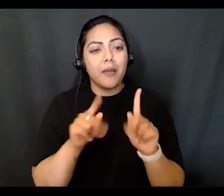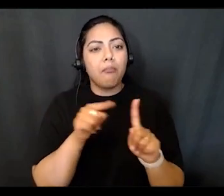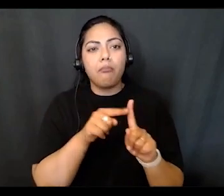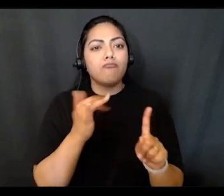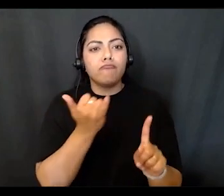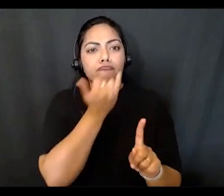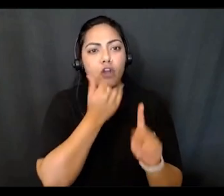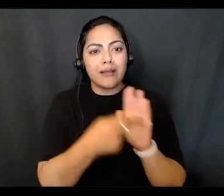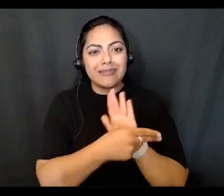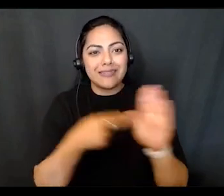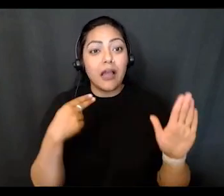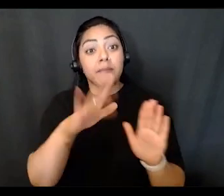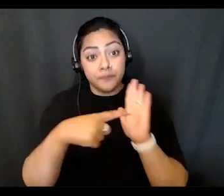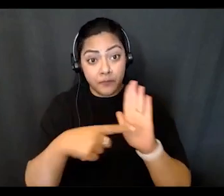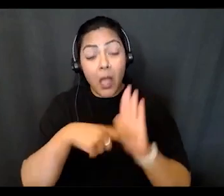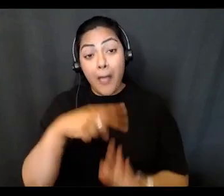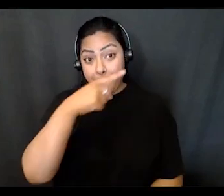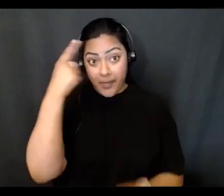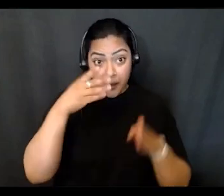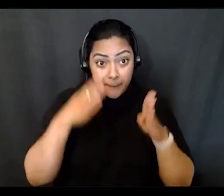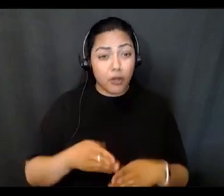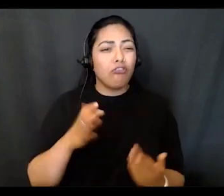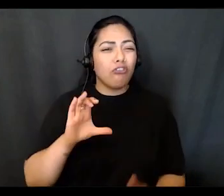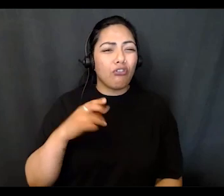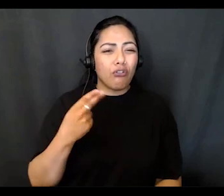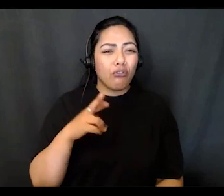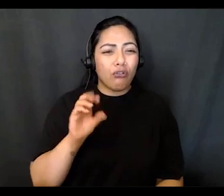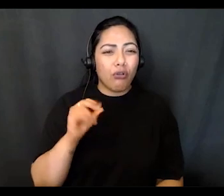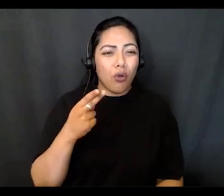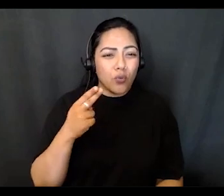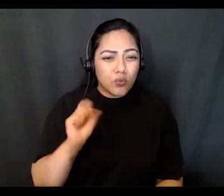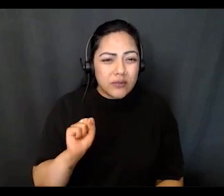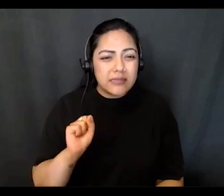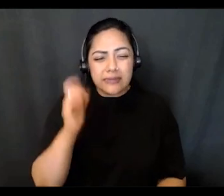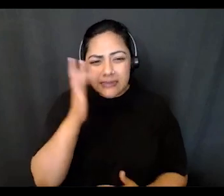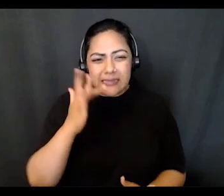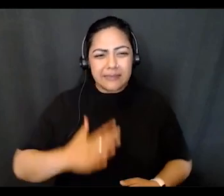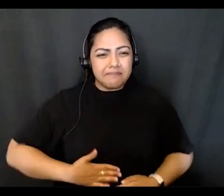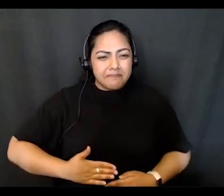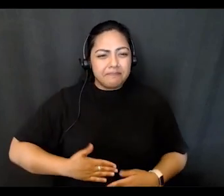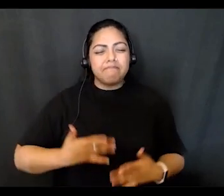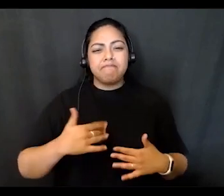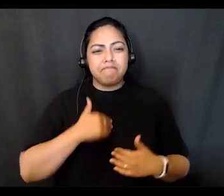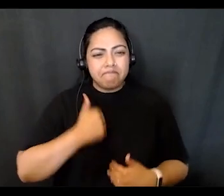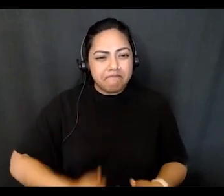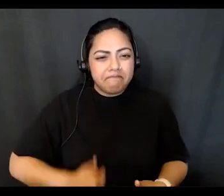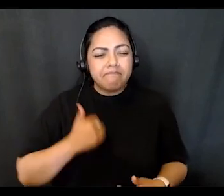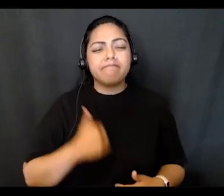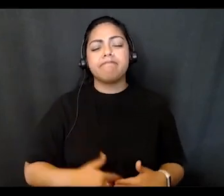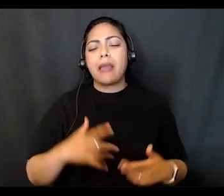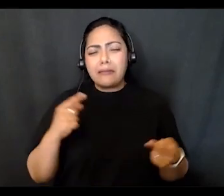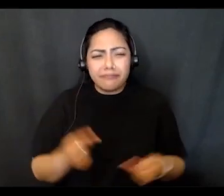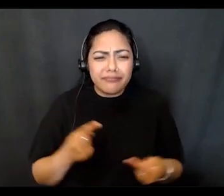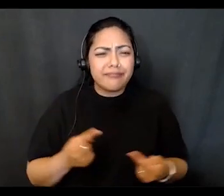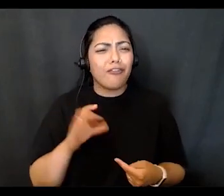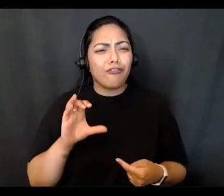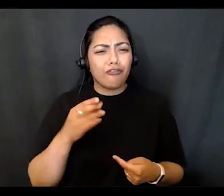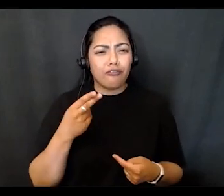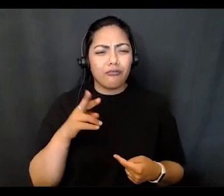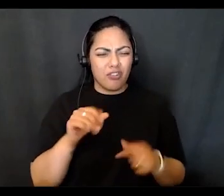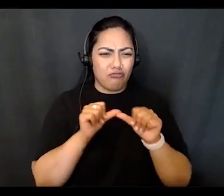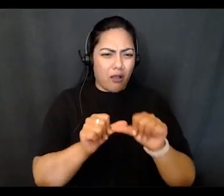be a Black person that has Crohn's disease, by the way, or has some kind of chronic disease that causes a lot of